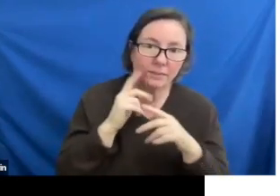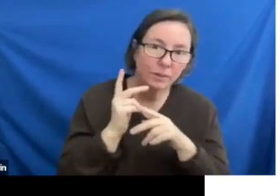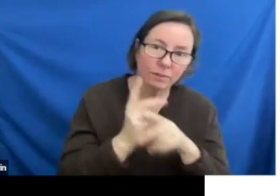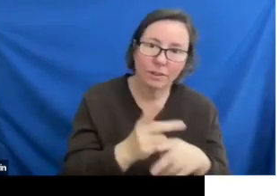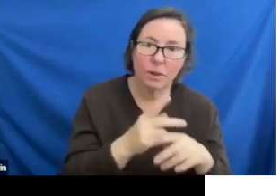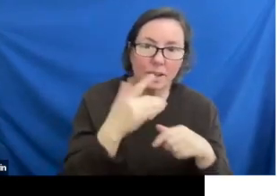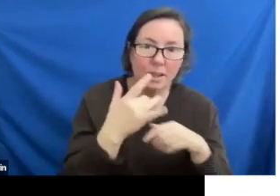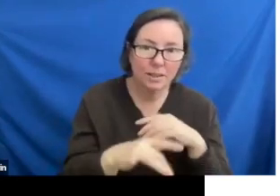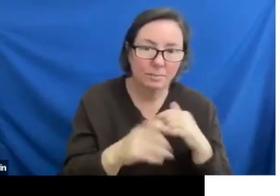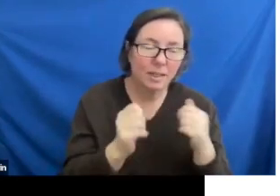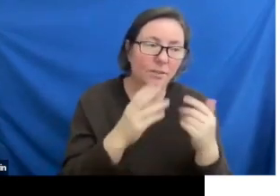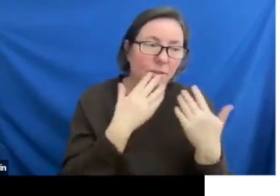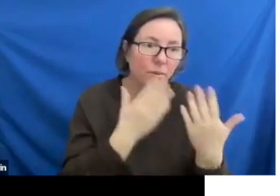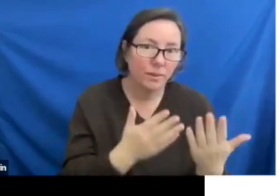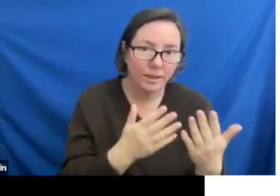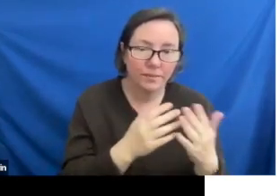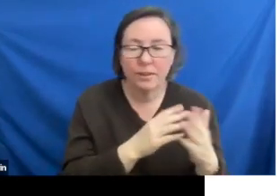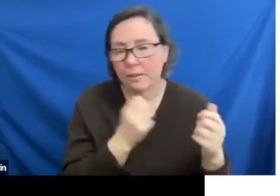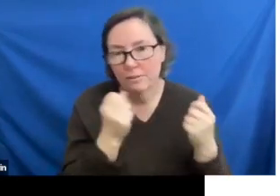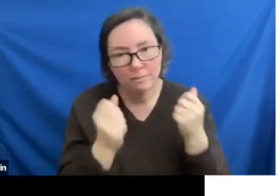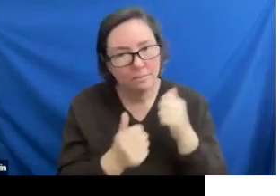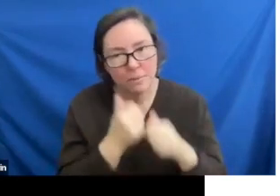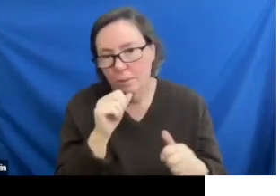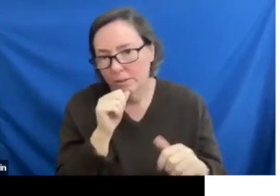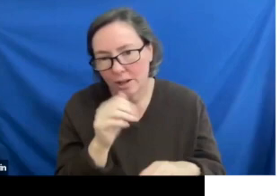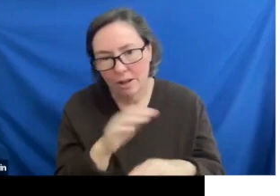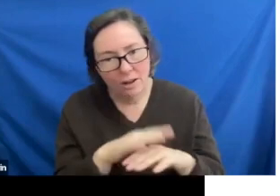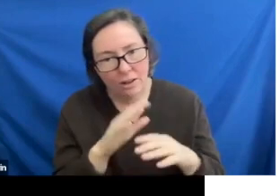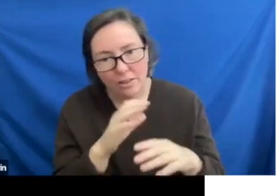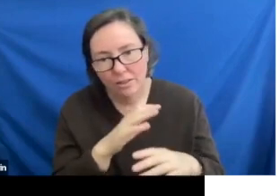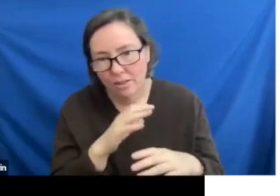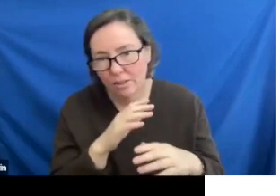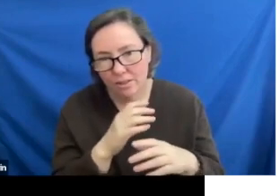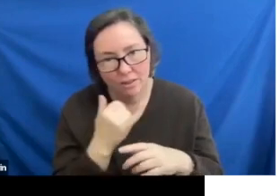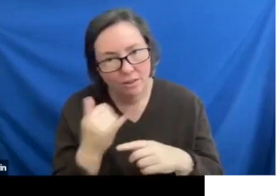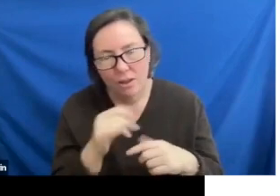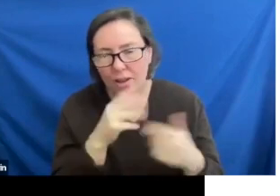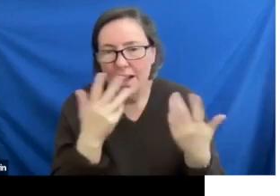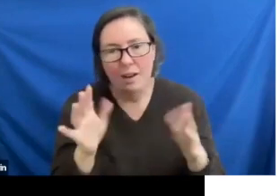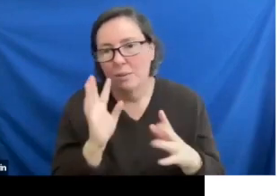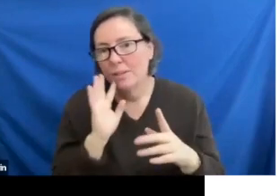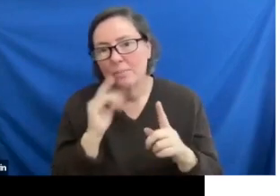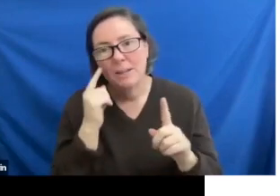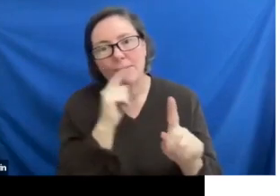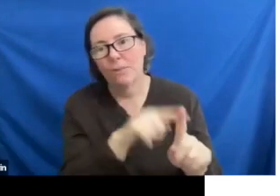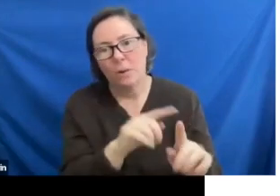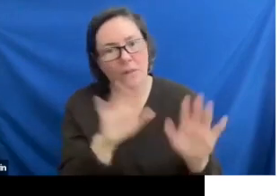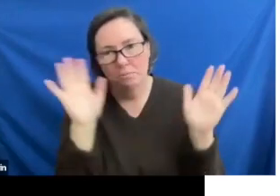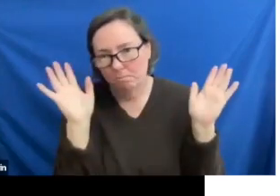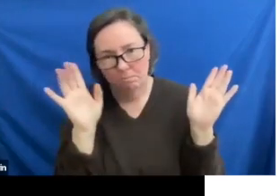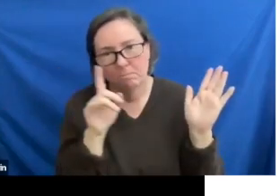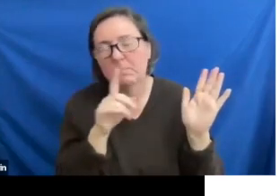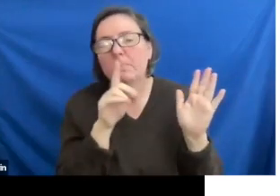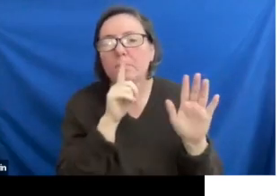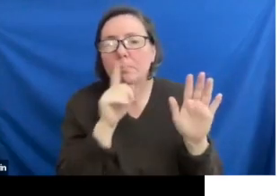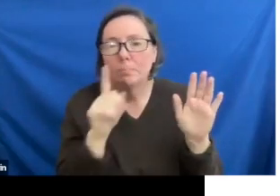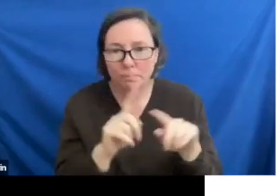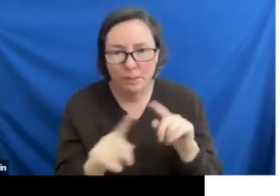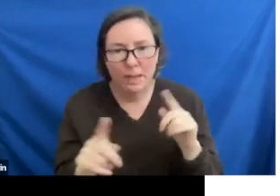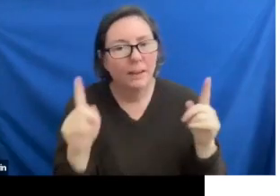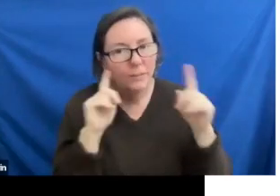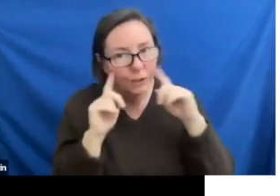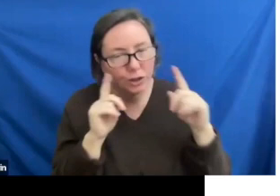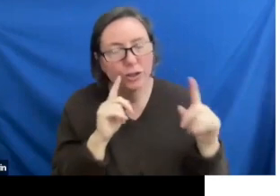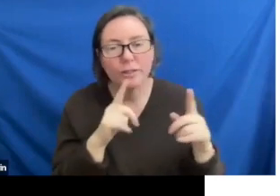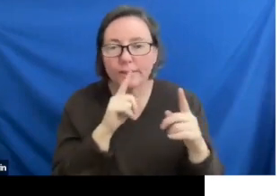well. I know that most of them aren't on the call, and I don't like for folk to speak on behalf of folks, to speak to folks that aren't, present, but they are very grateful, and I actually